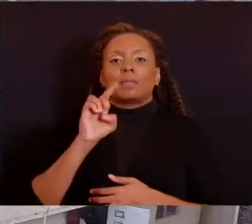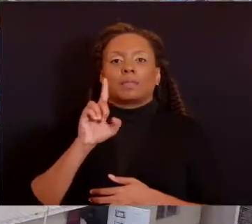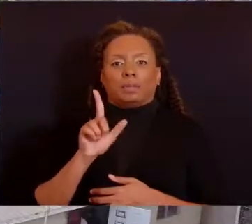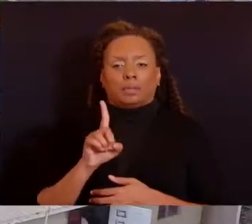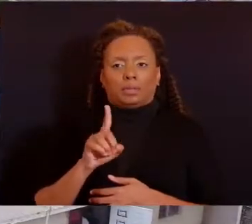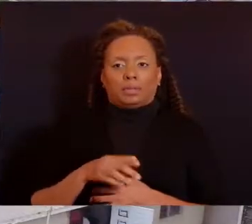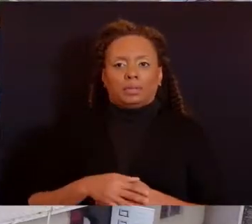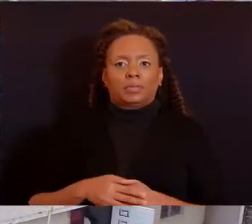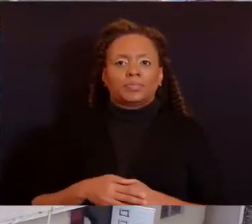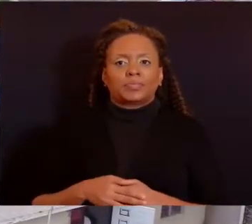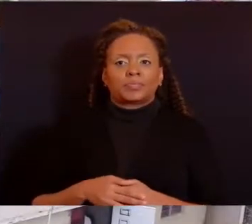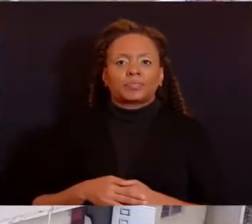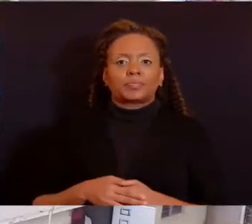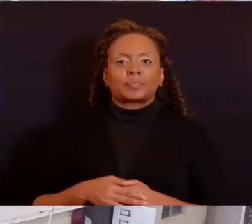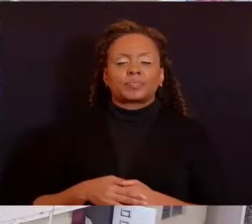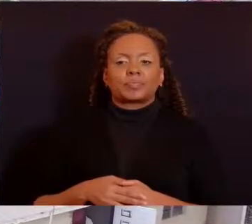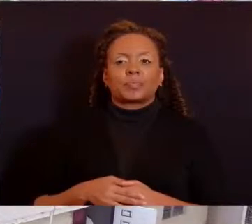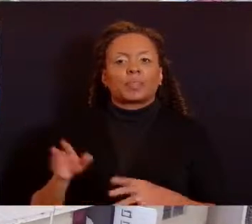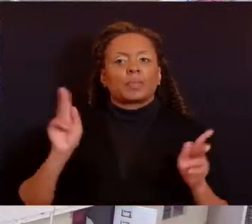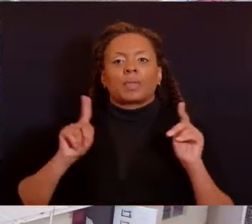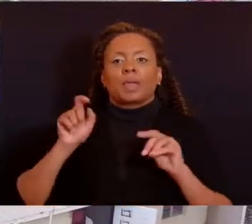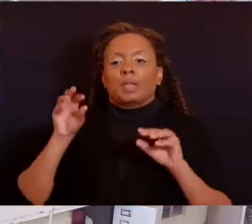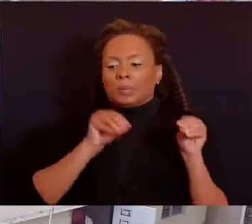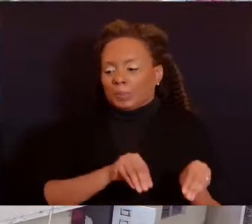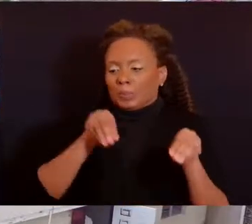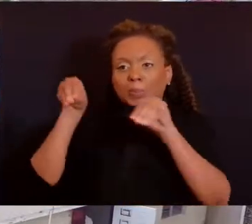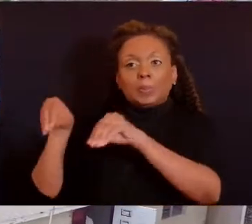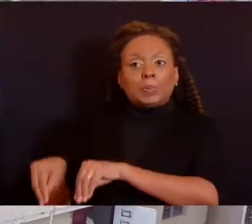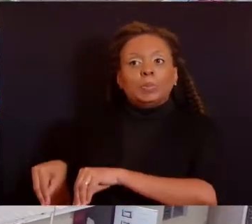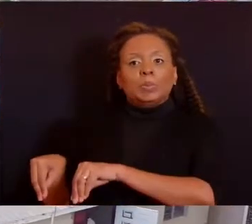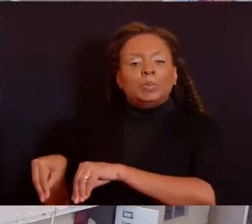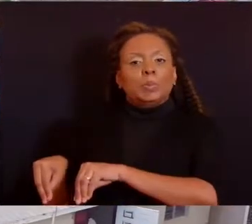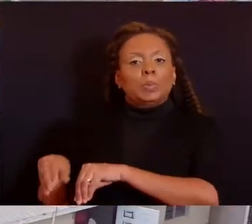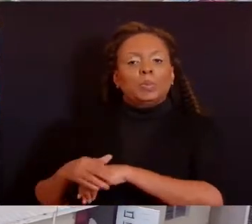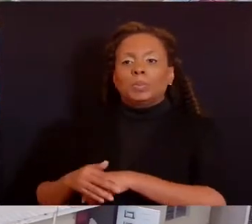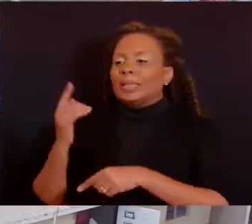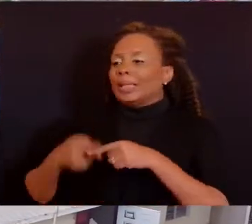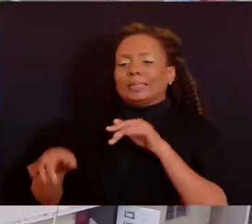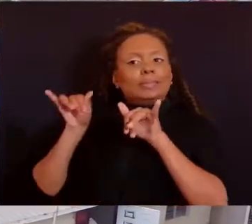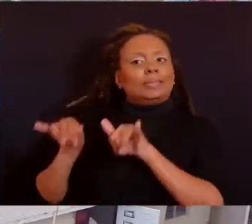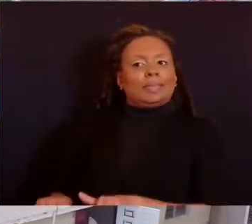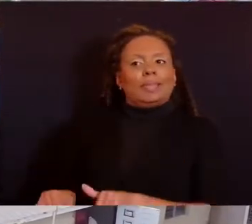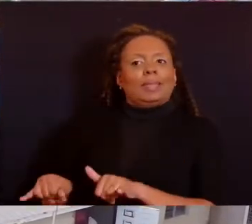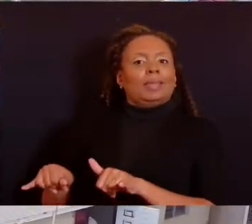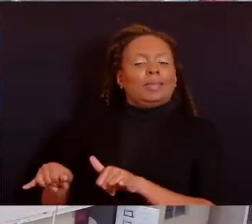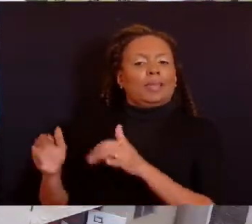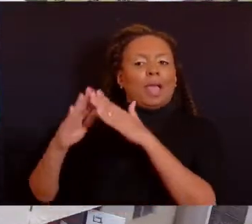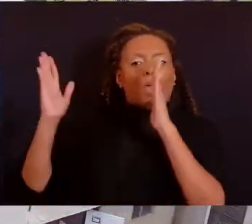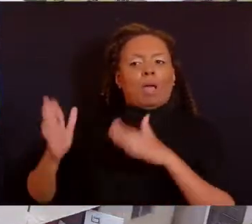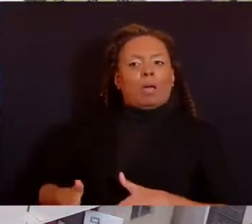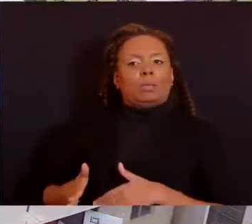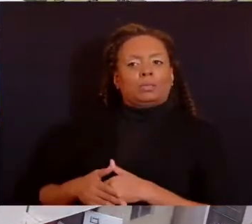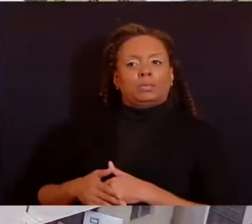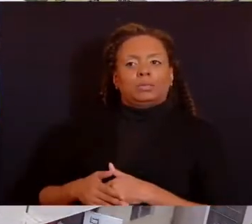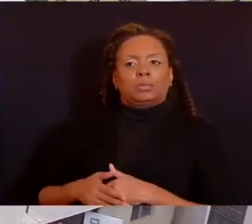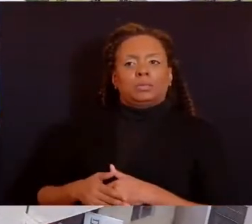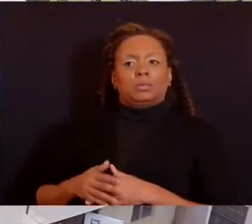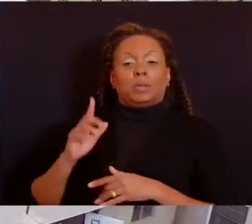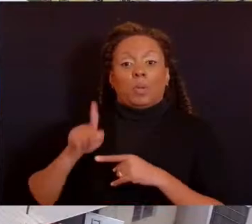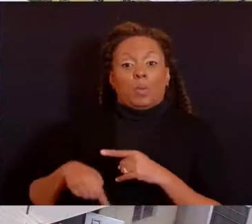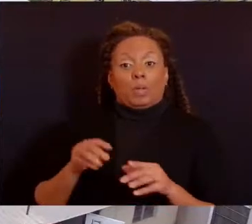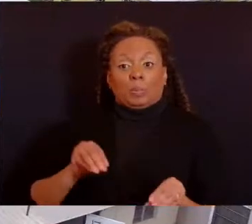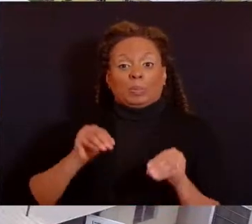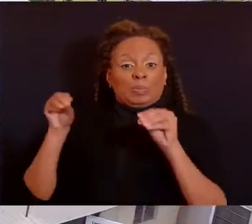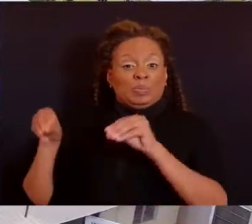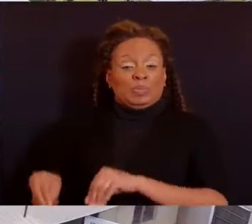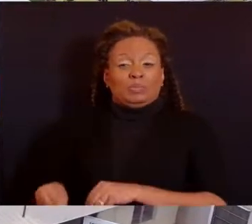again, persons had to move out, elderly persons had to move in the middle of the storm, and even after they moved,